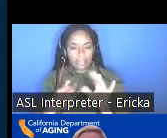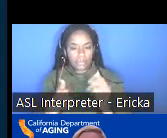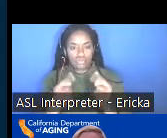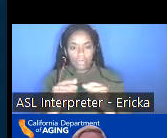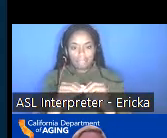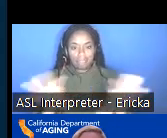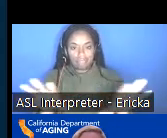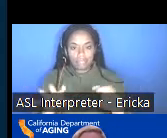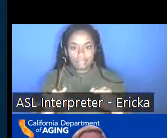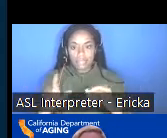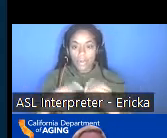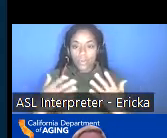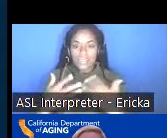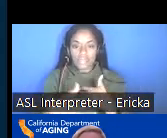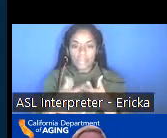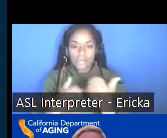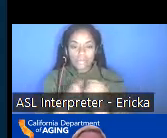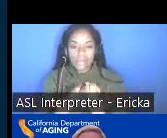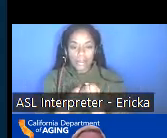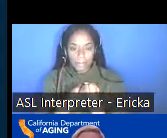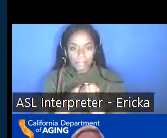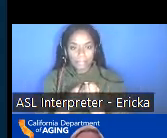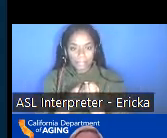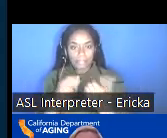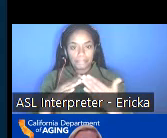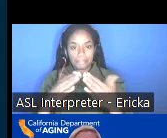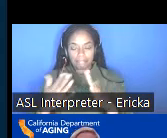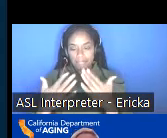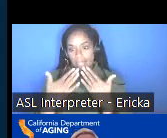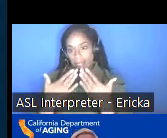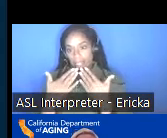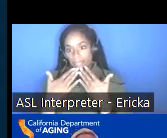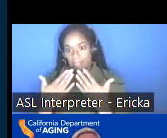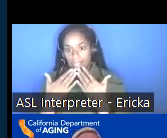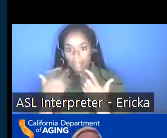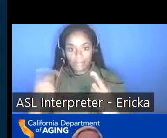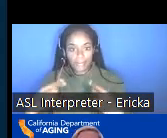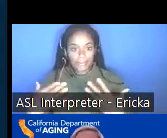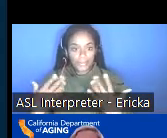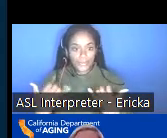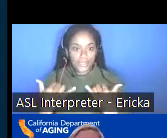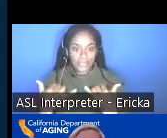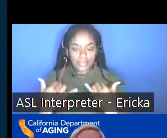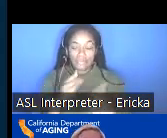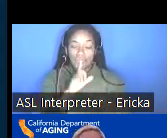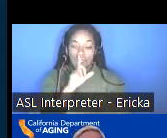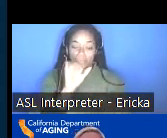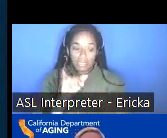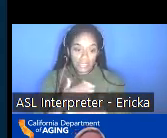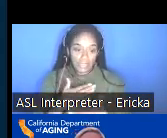what is available to help support the community. So thank you. And thanks for being with us today. We really, really do appreciate